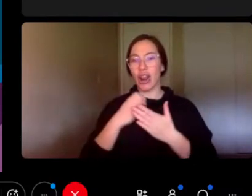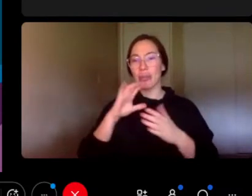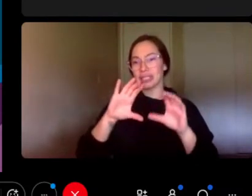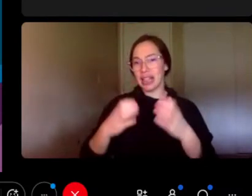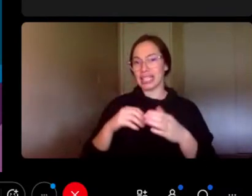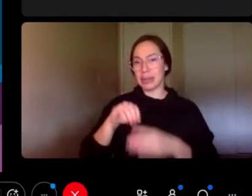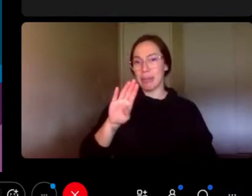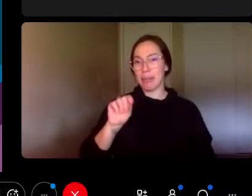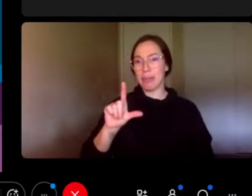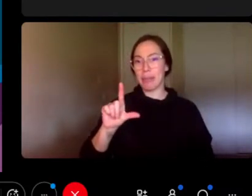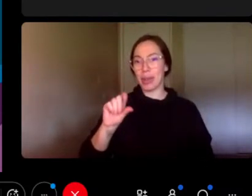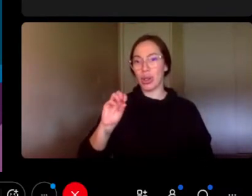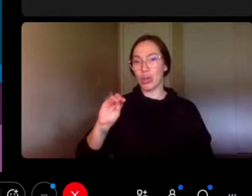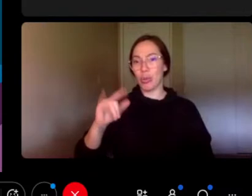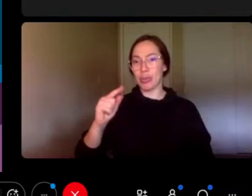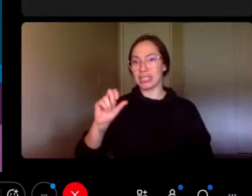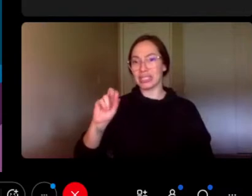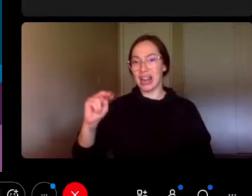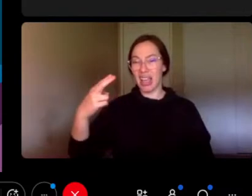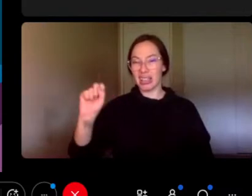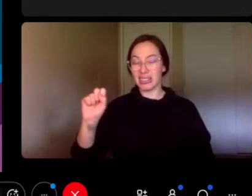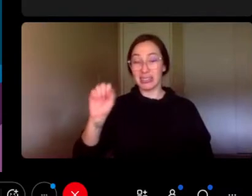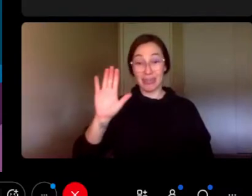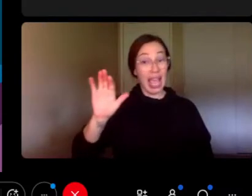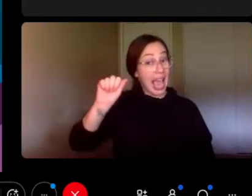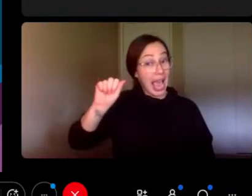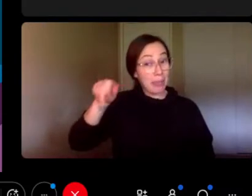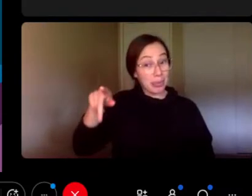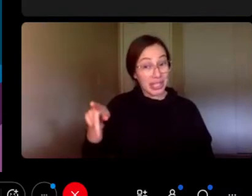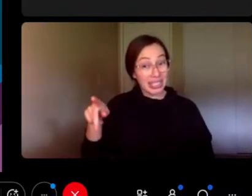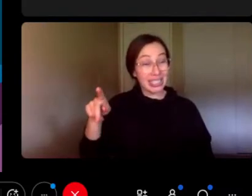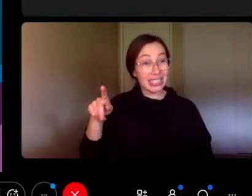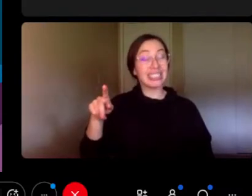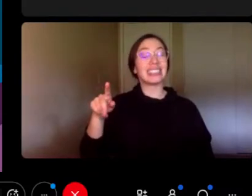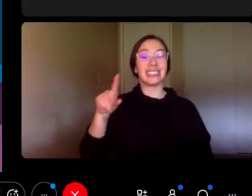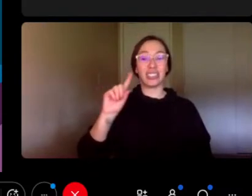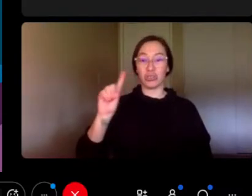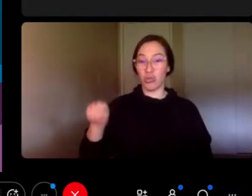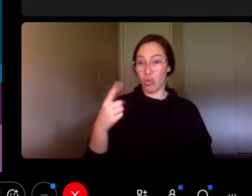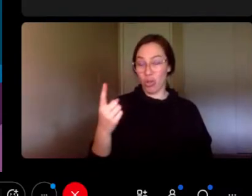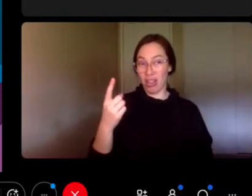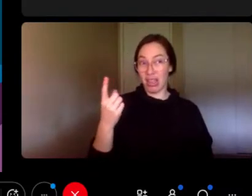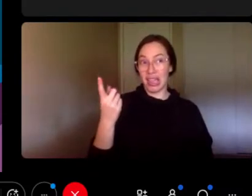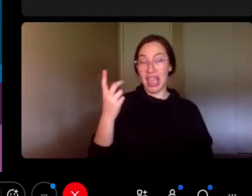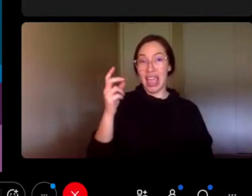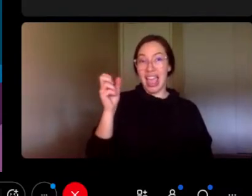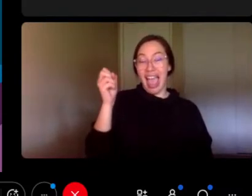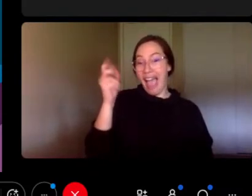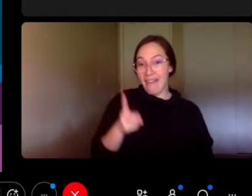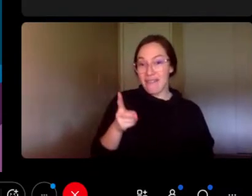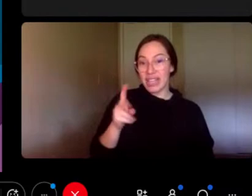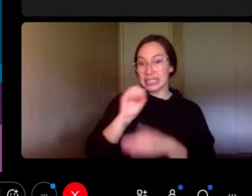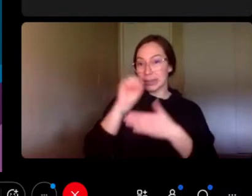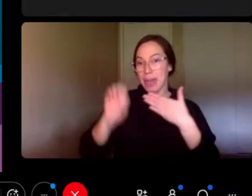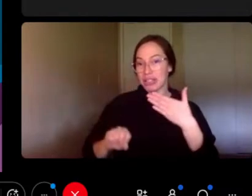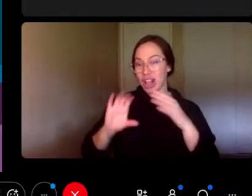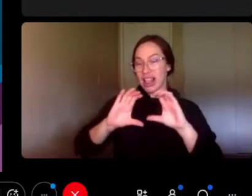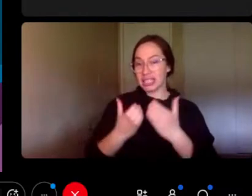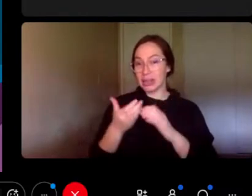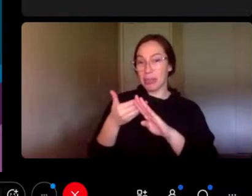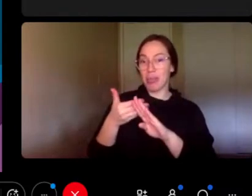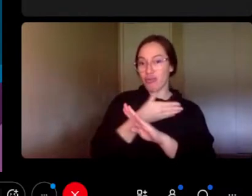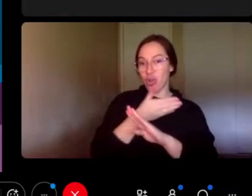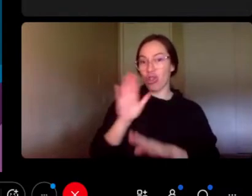School. And economics, AP economics is only a half semester class before they do